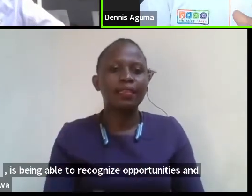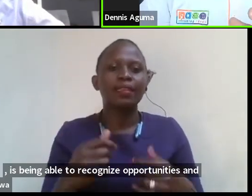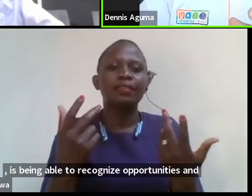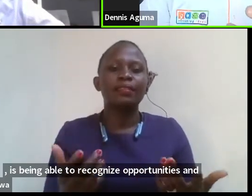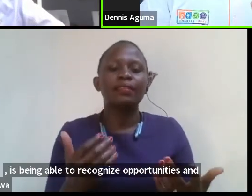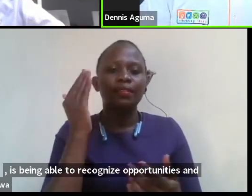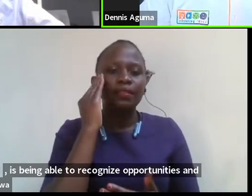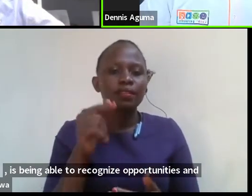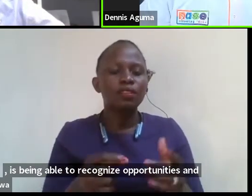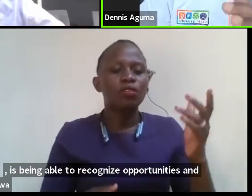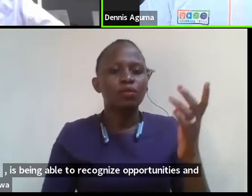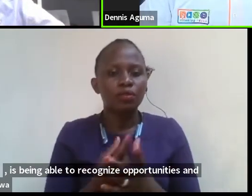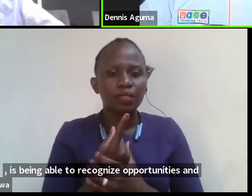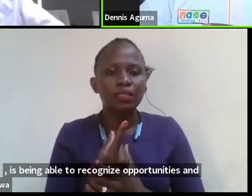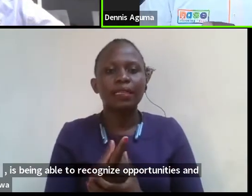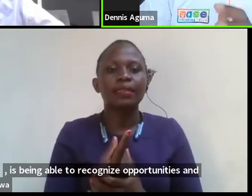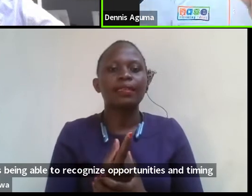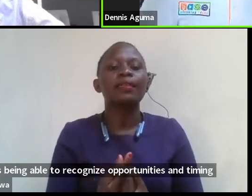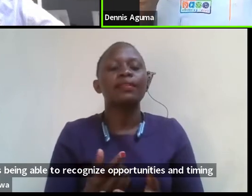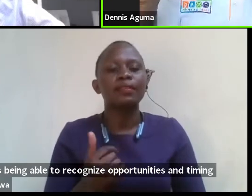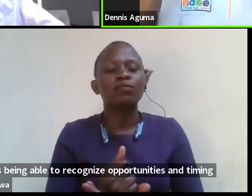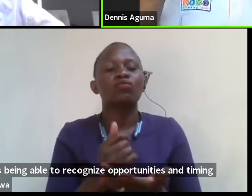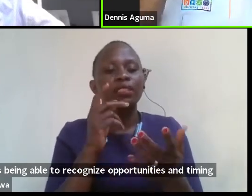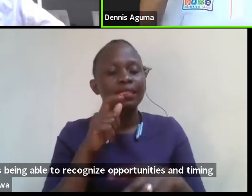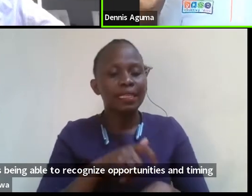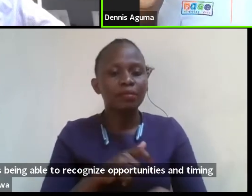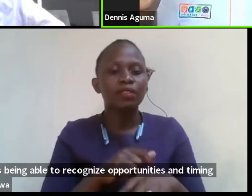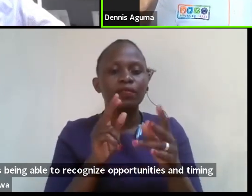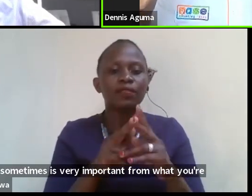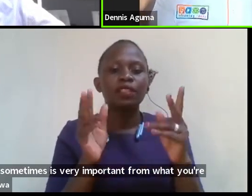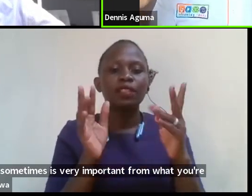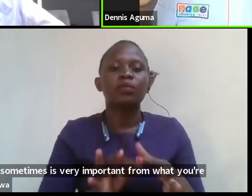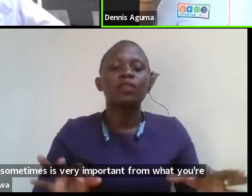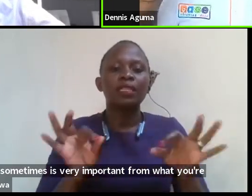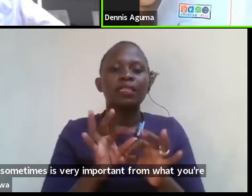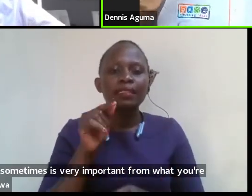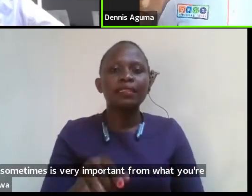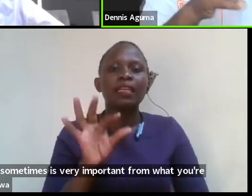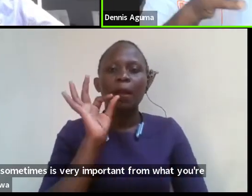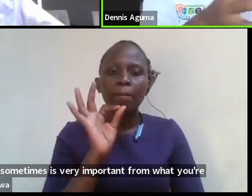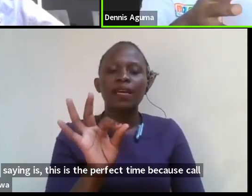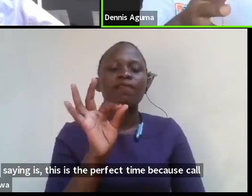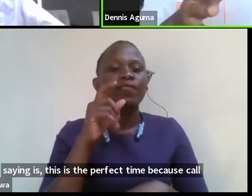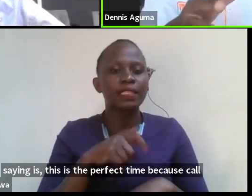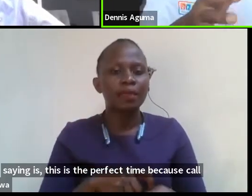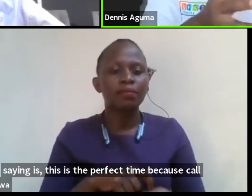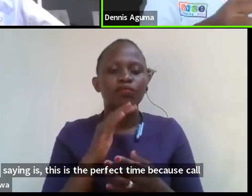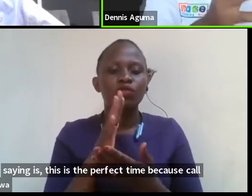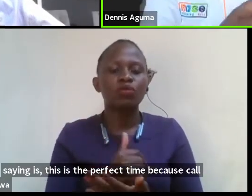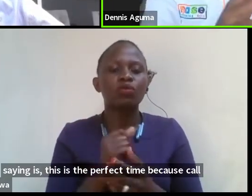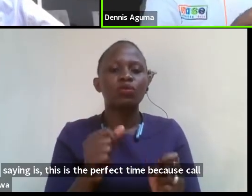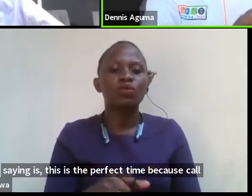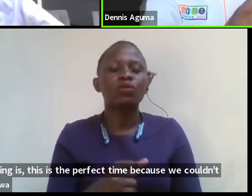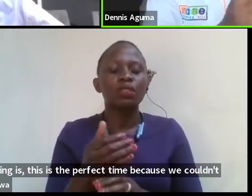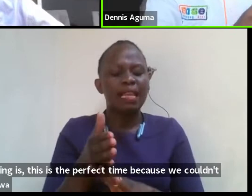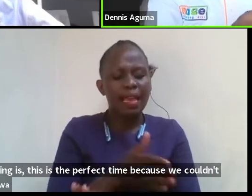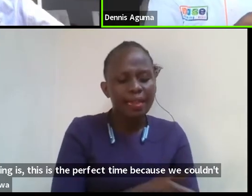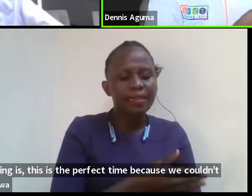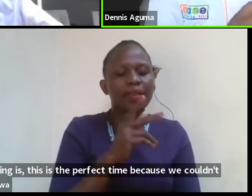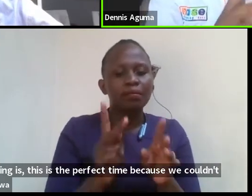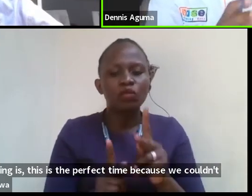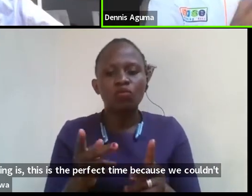timing sometimes is very important. From what you're saying is that this is the perfect time, because we couldn't have gone in earlier. There were guys who are doing the